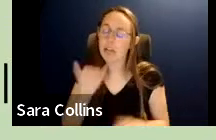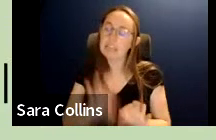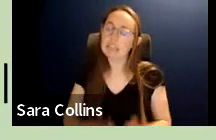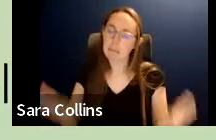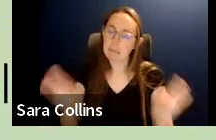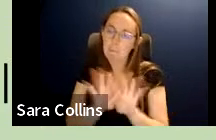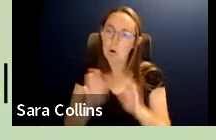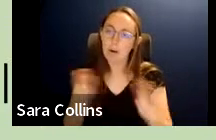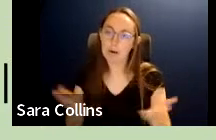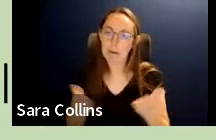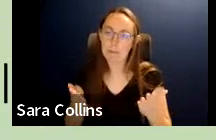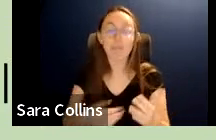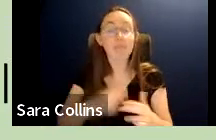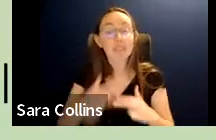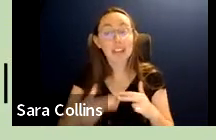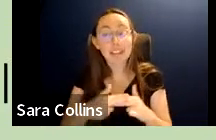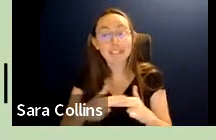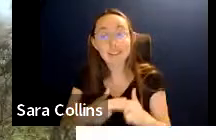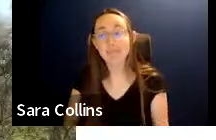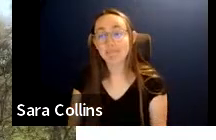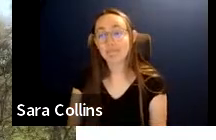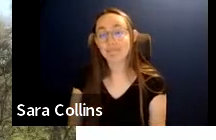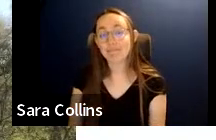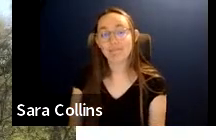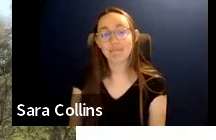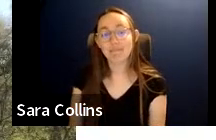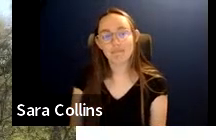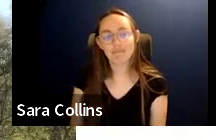us. Next slide, please.